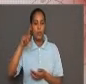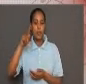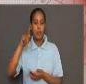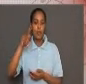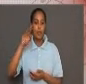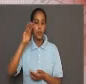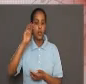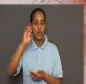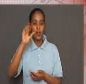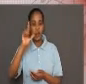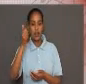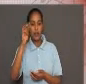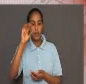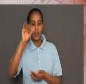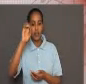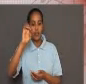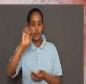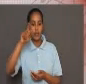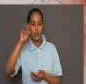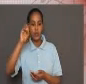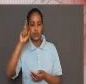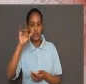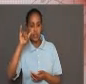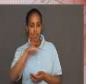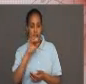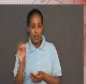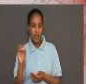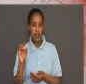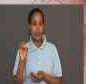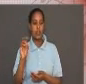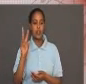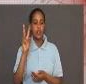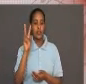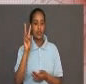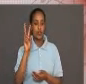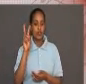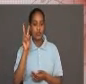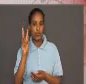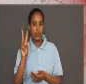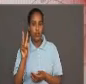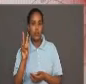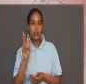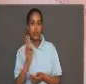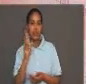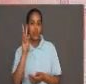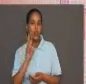melamine, epoxy, and vulcanized rubber.